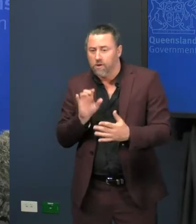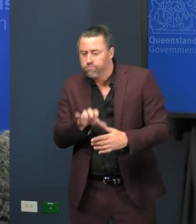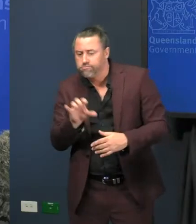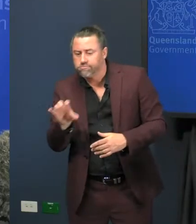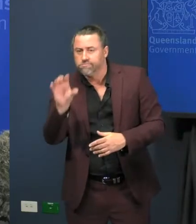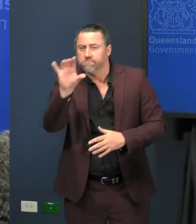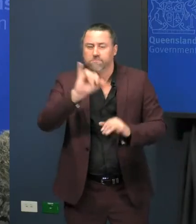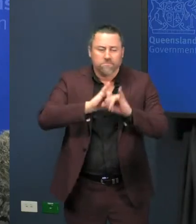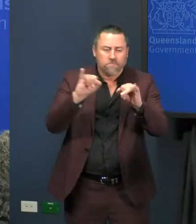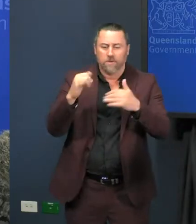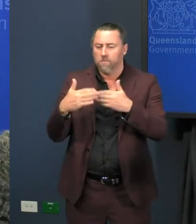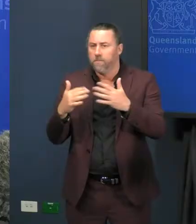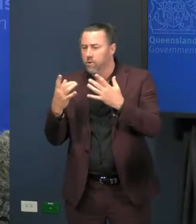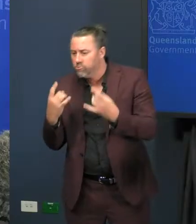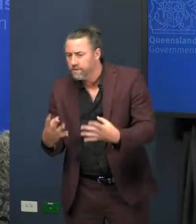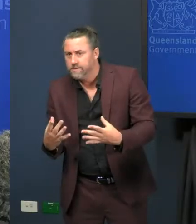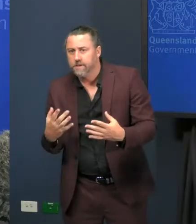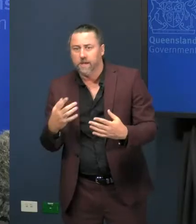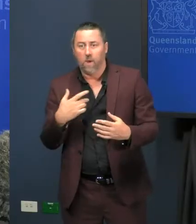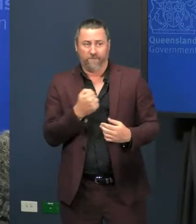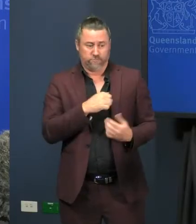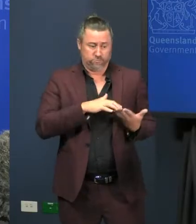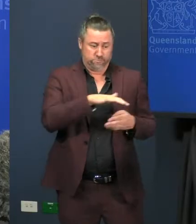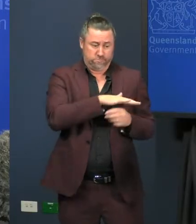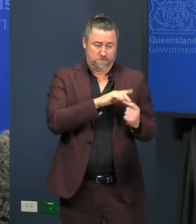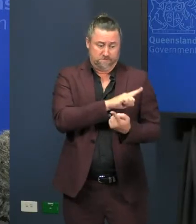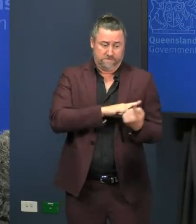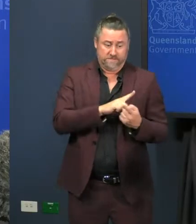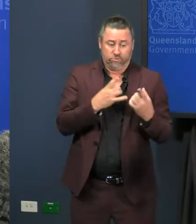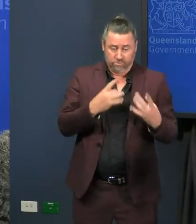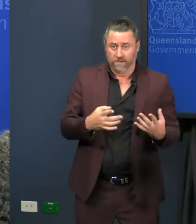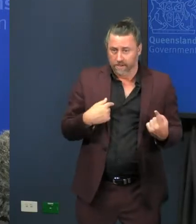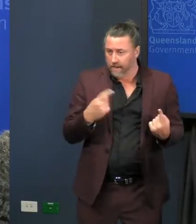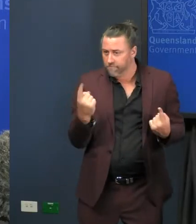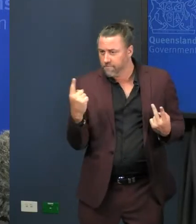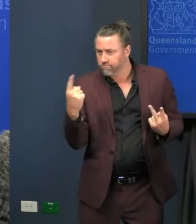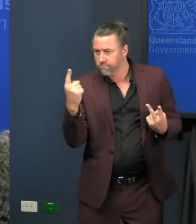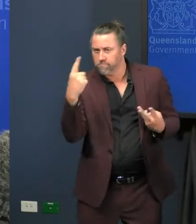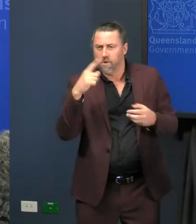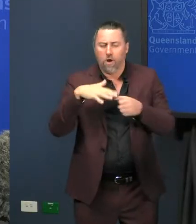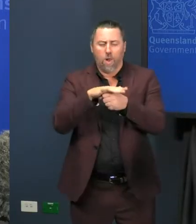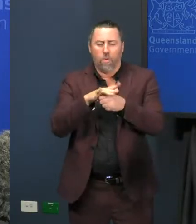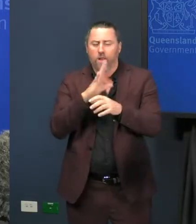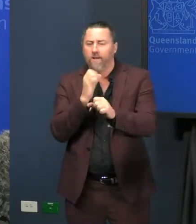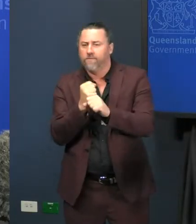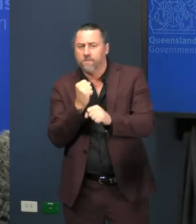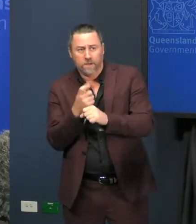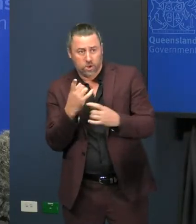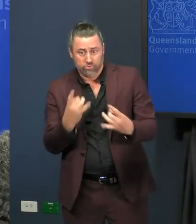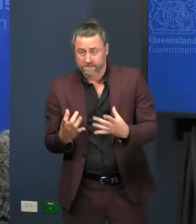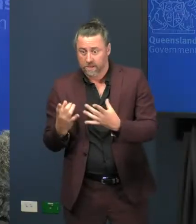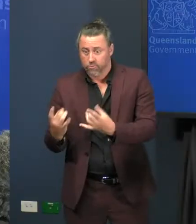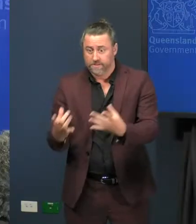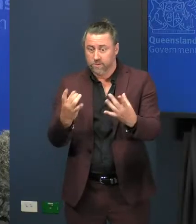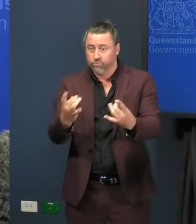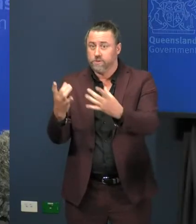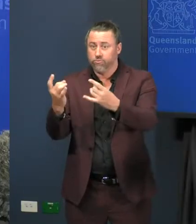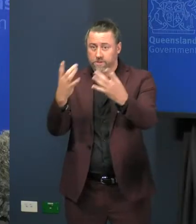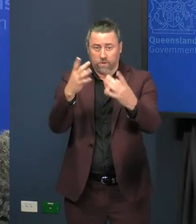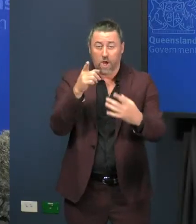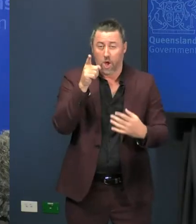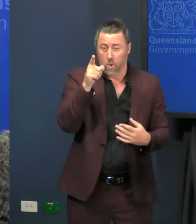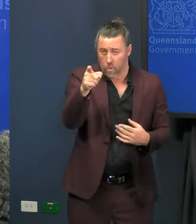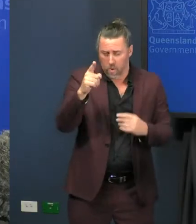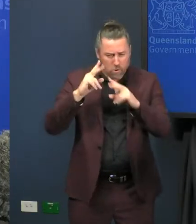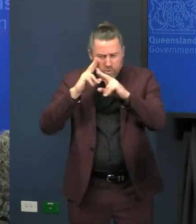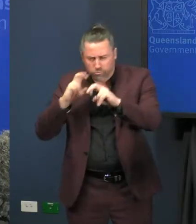Our state disaster coordination group has met, and we're engaging with all of our local governments. And I've asked them to specifically